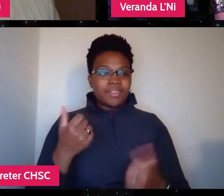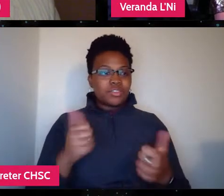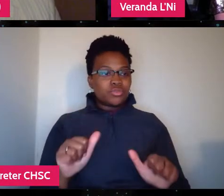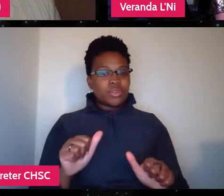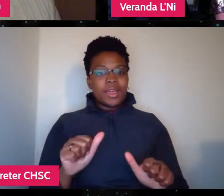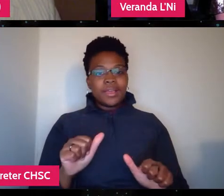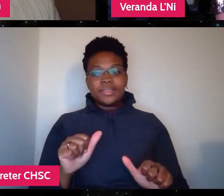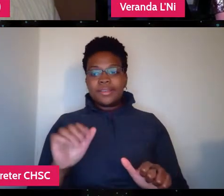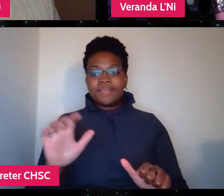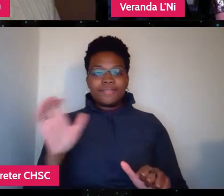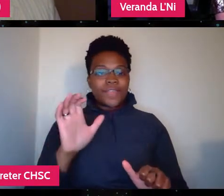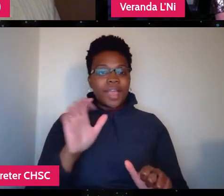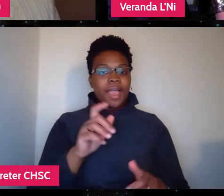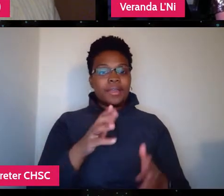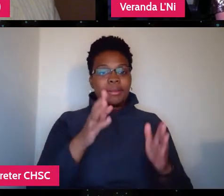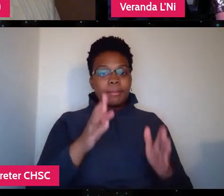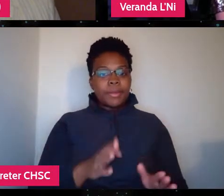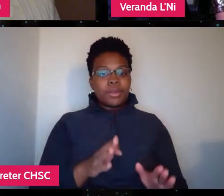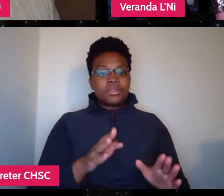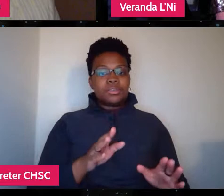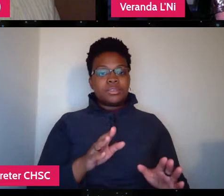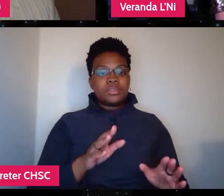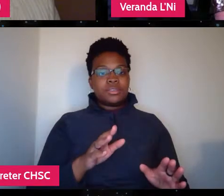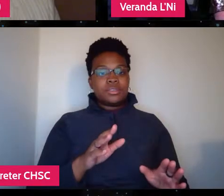Pat. And the more,